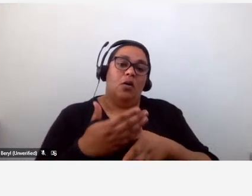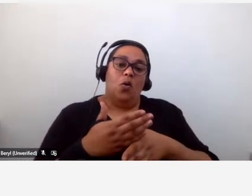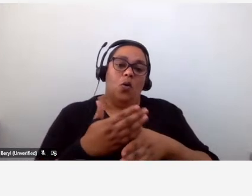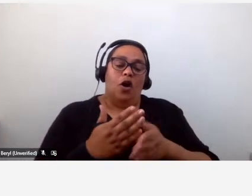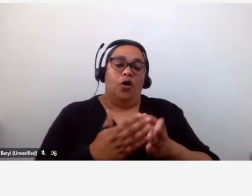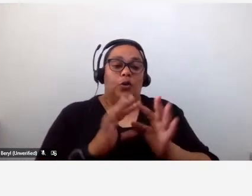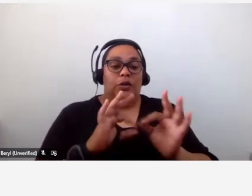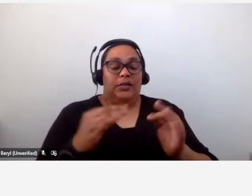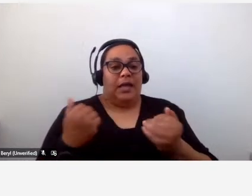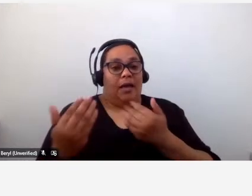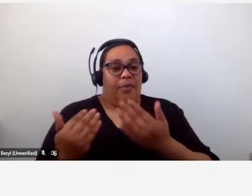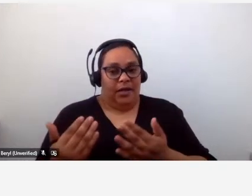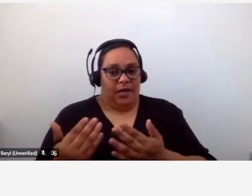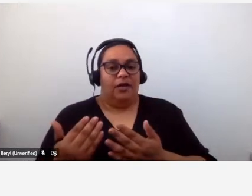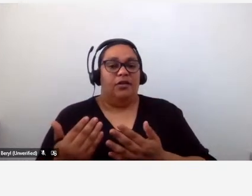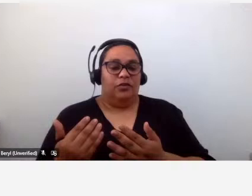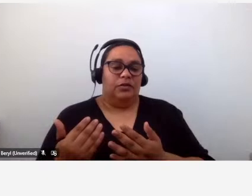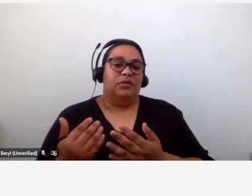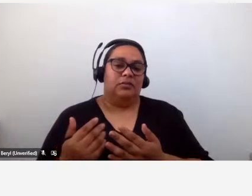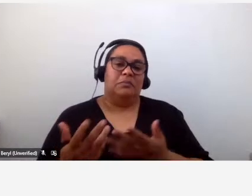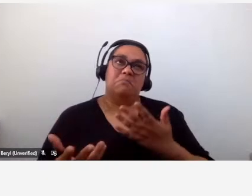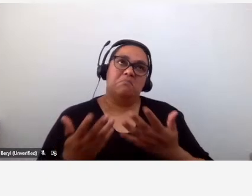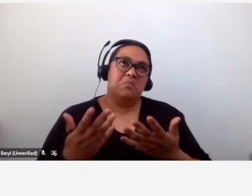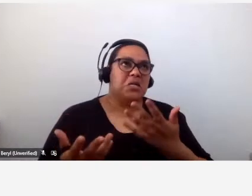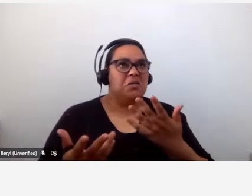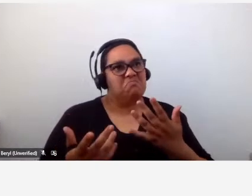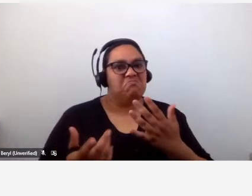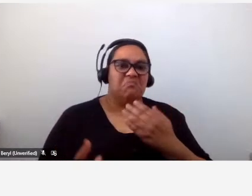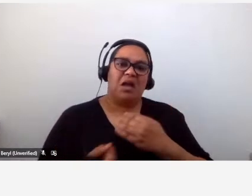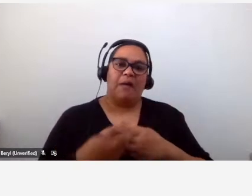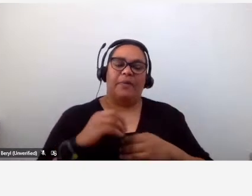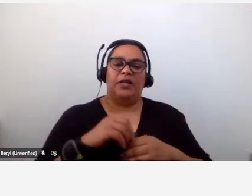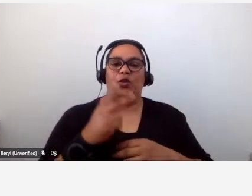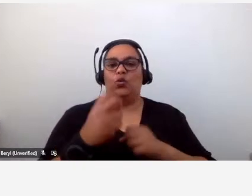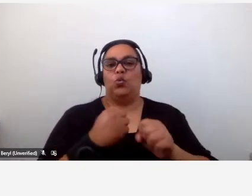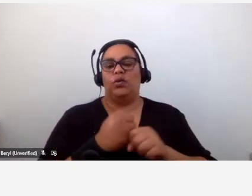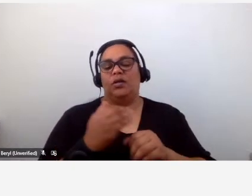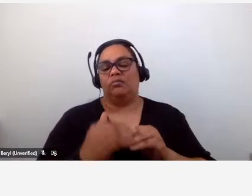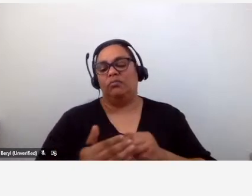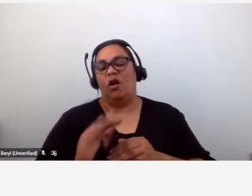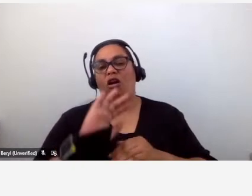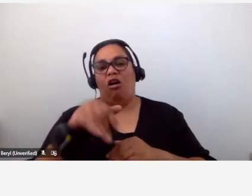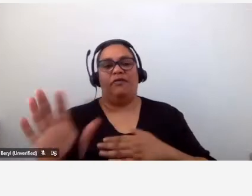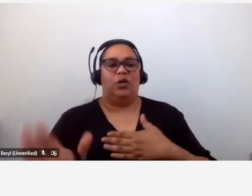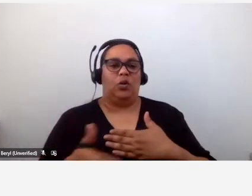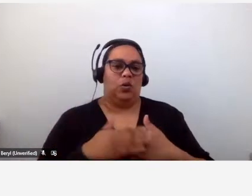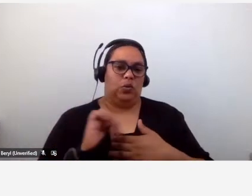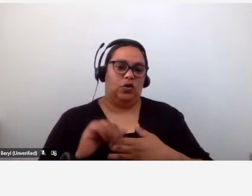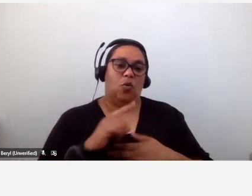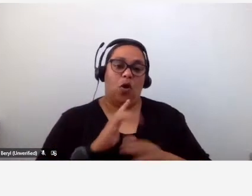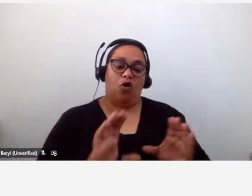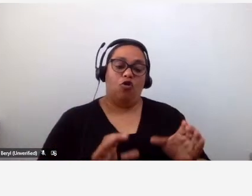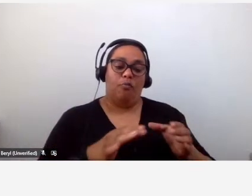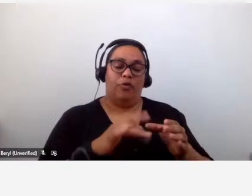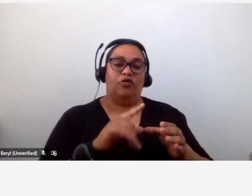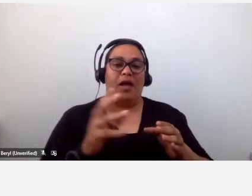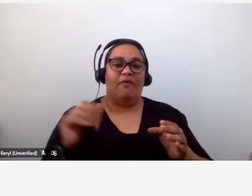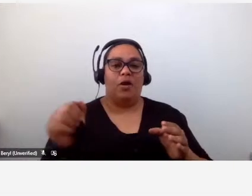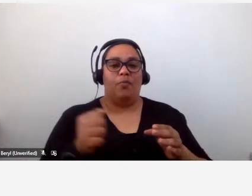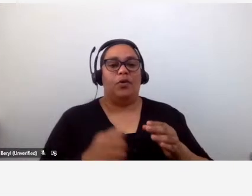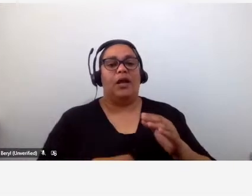these applications will probably happen within the 2-year period after the closure, because the Commission is appointed